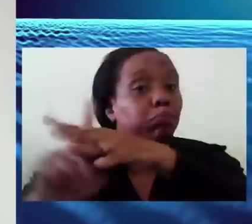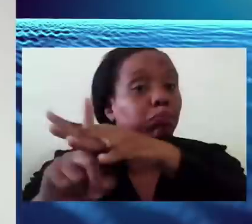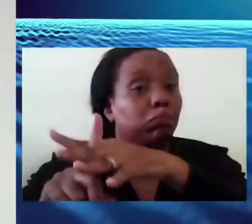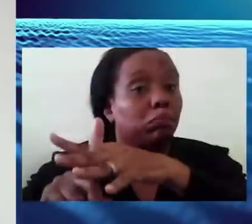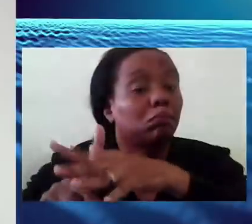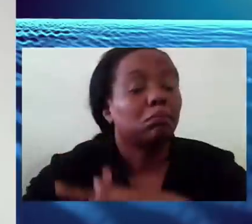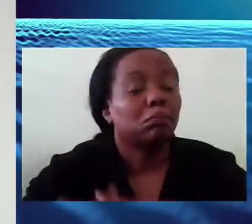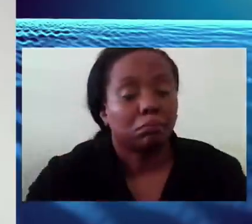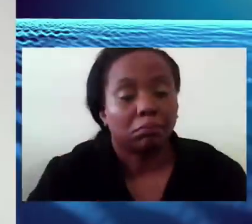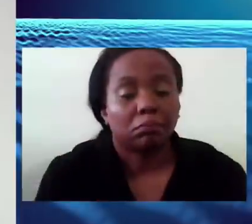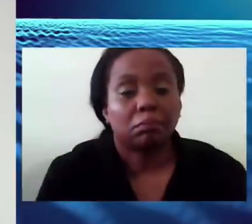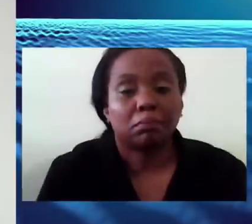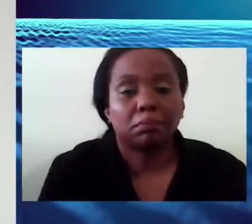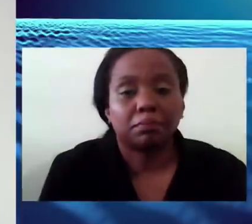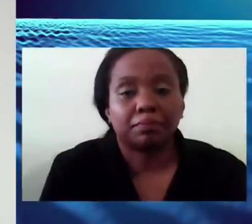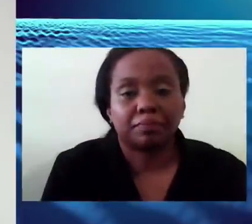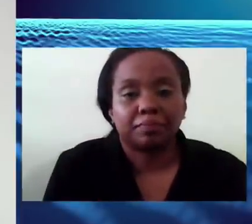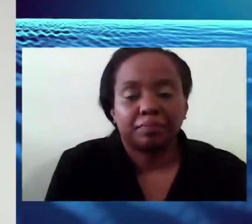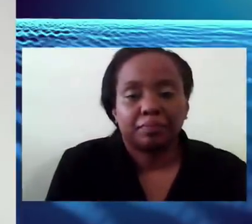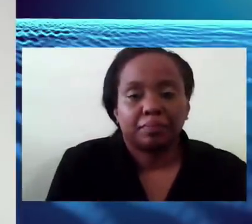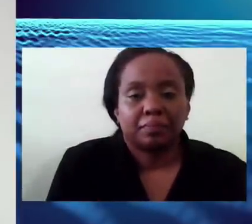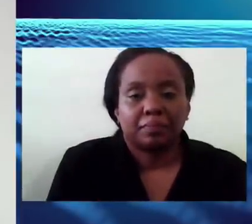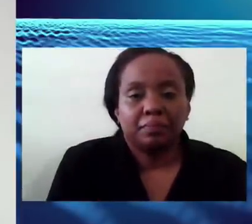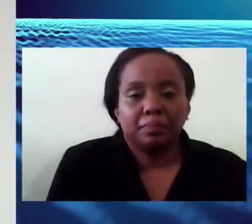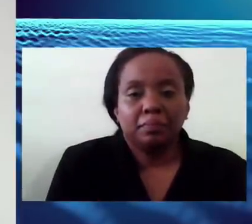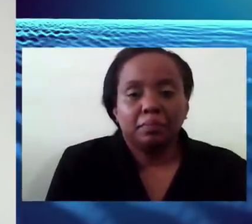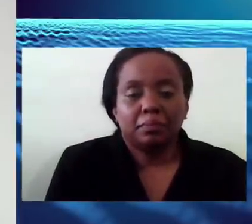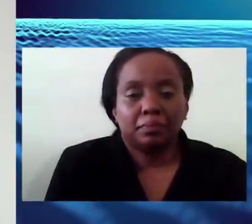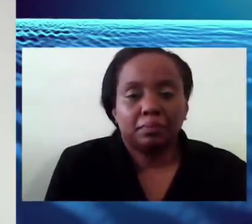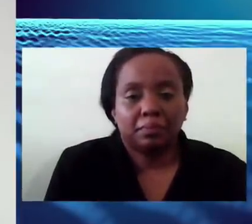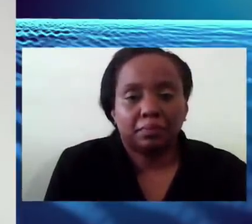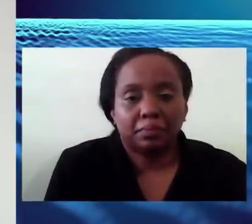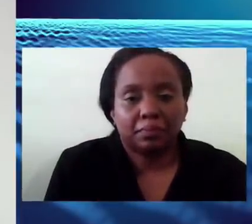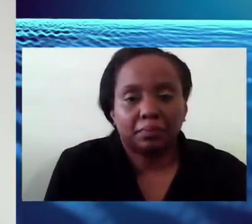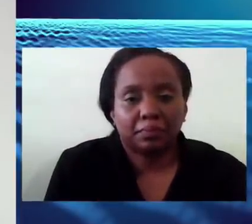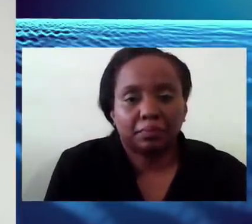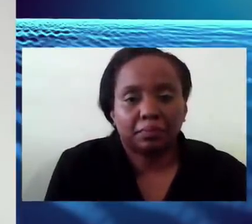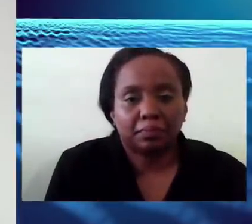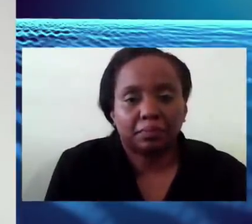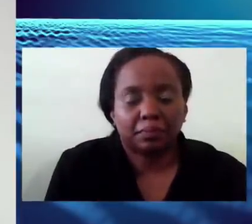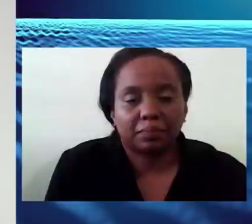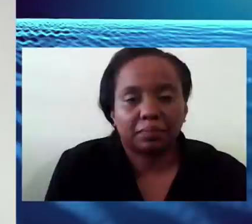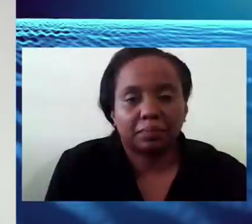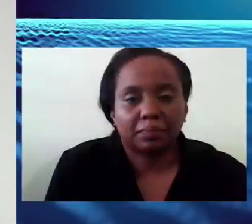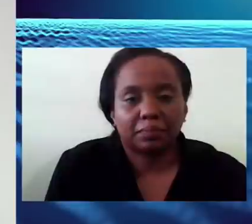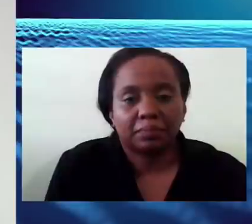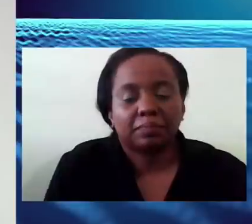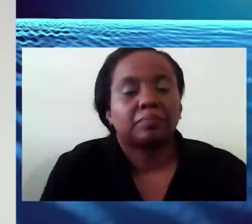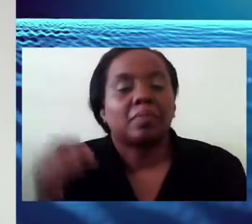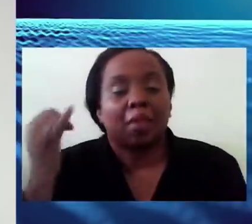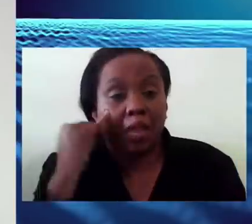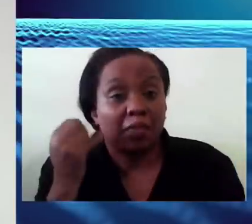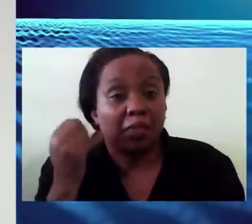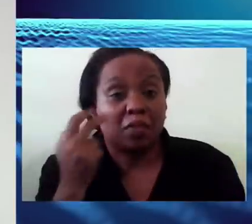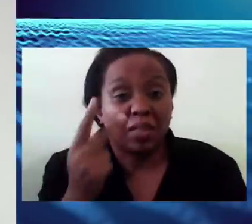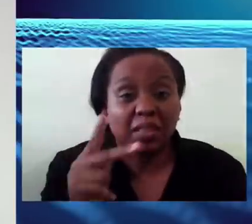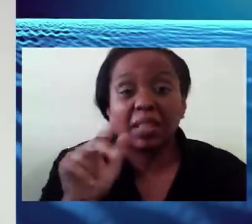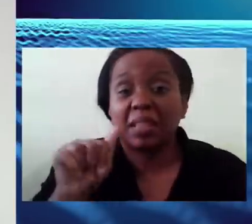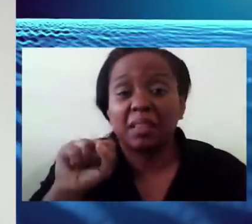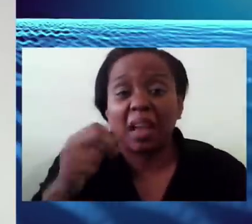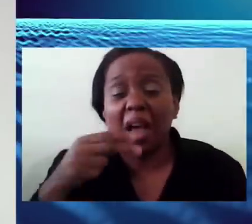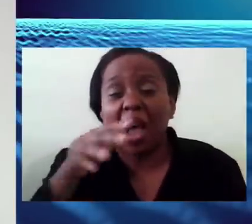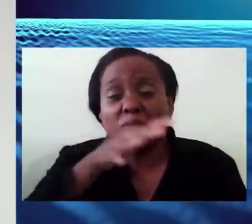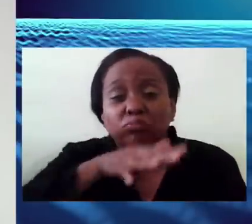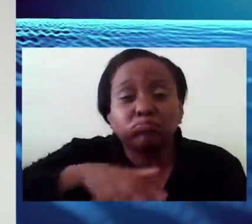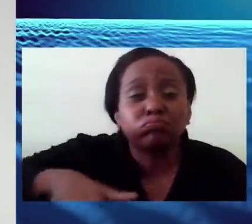on. Try to avoid allowing your animals to graze on contaminated pastures. That's the best advice I can